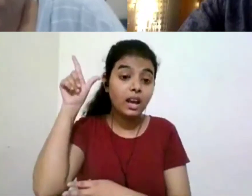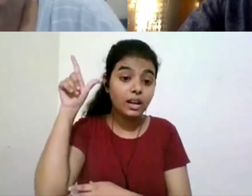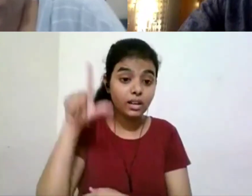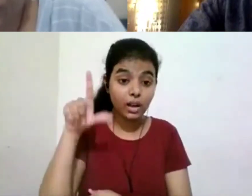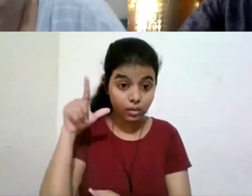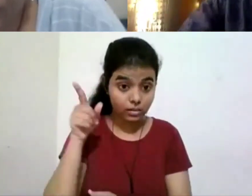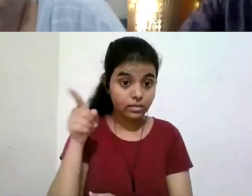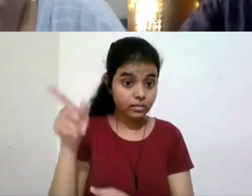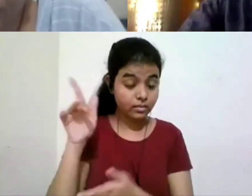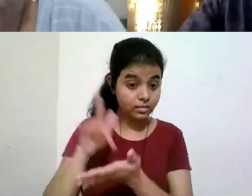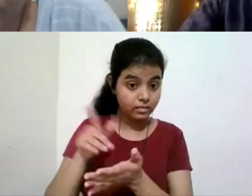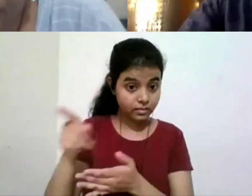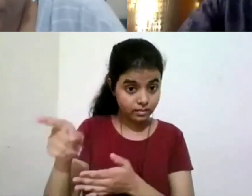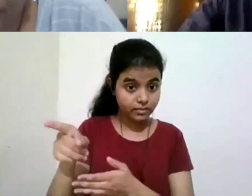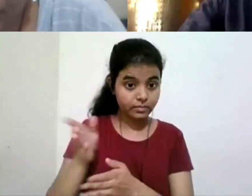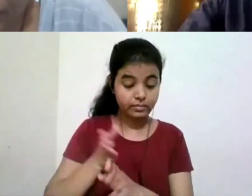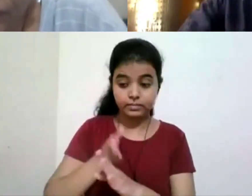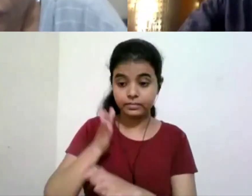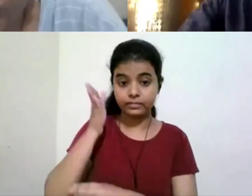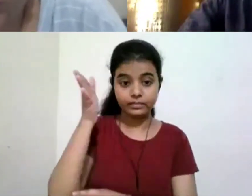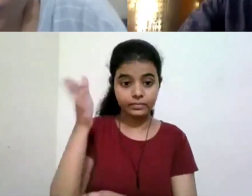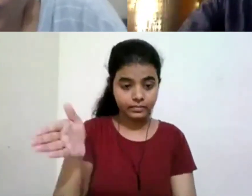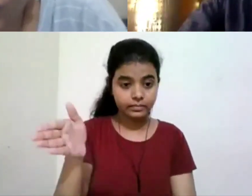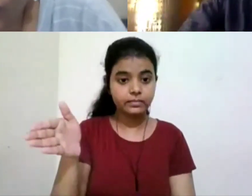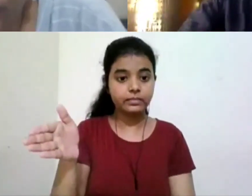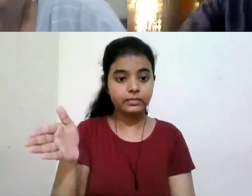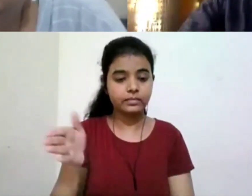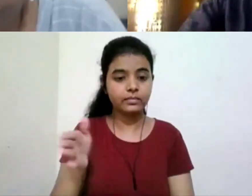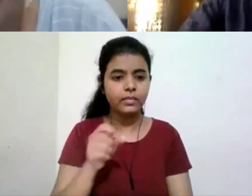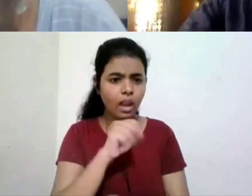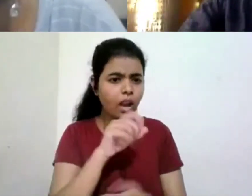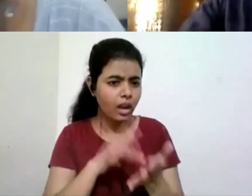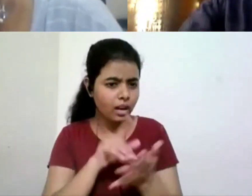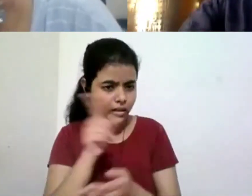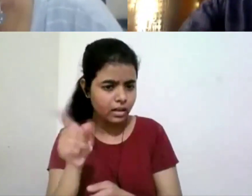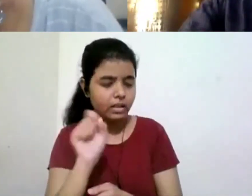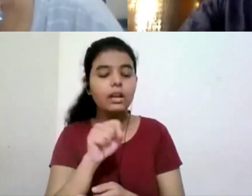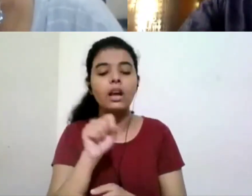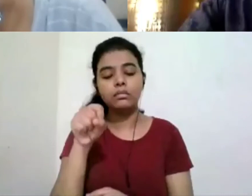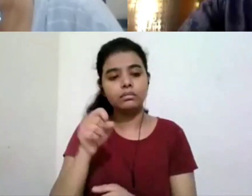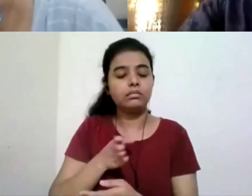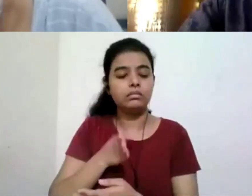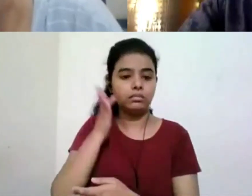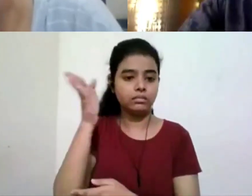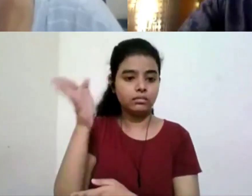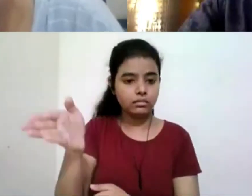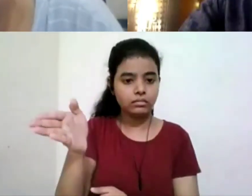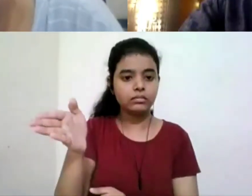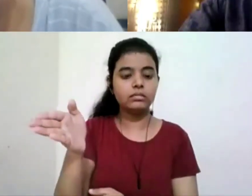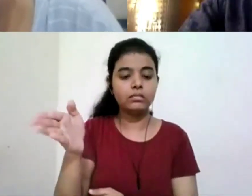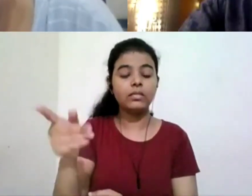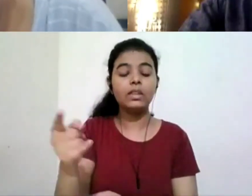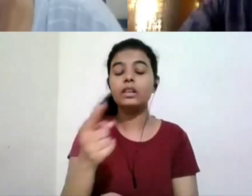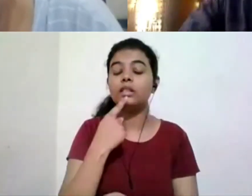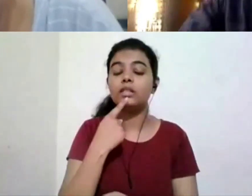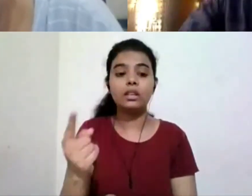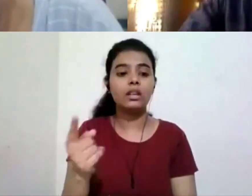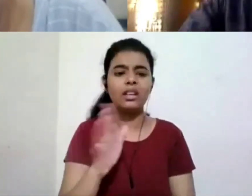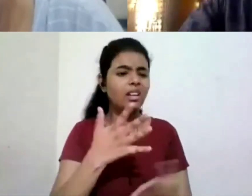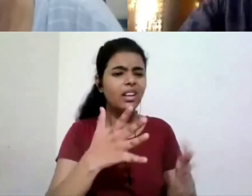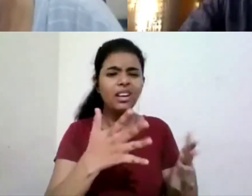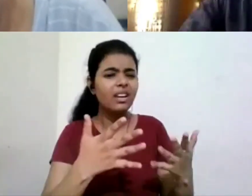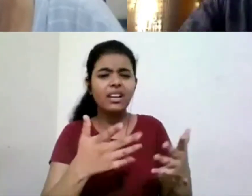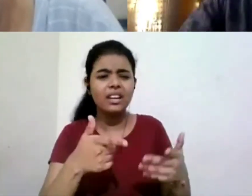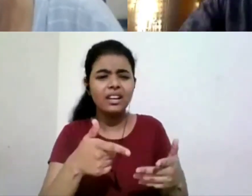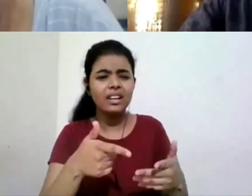I happened to know a few lawyers, they said, no, ye nahi